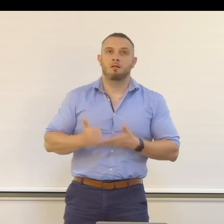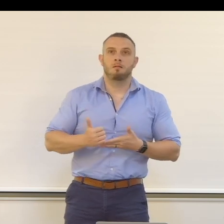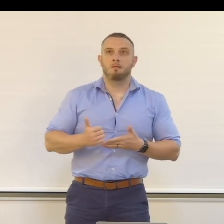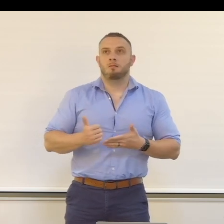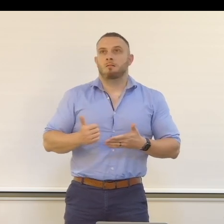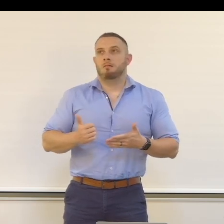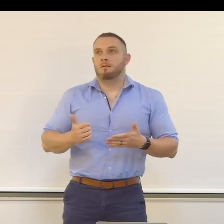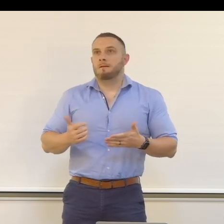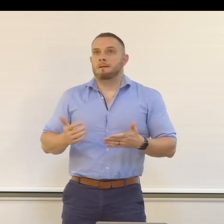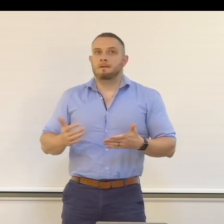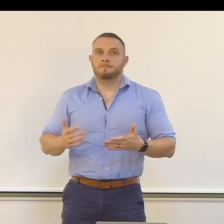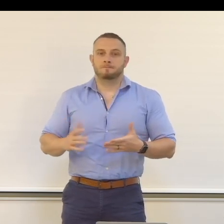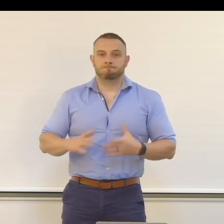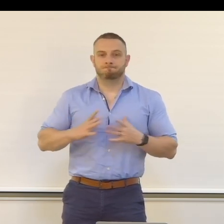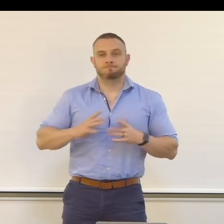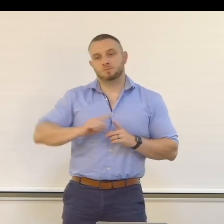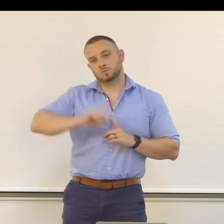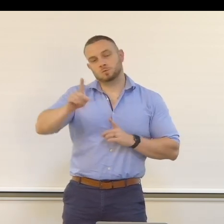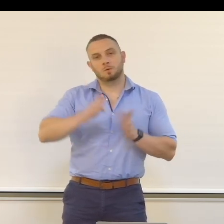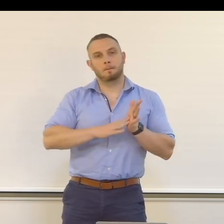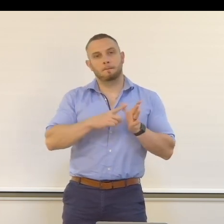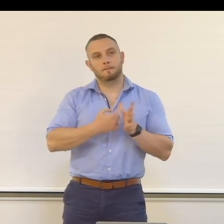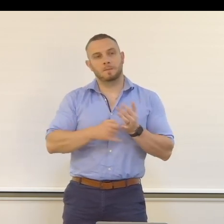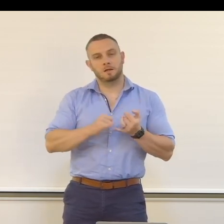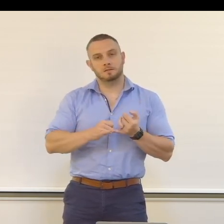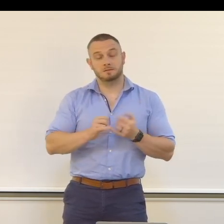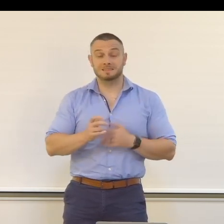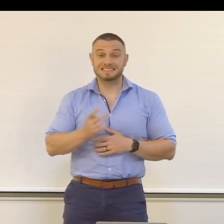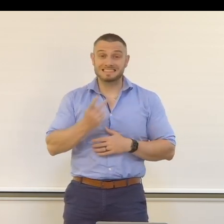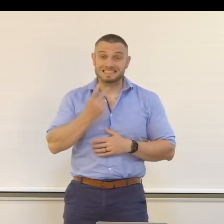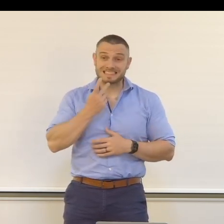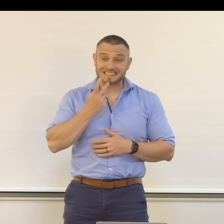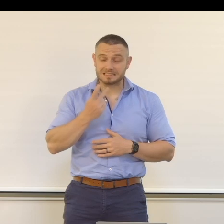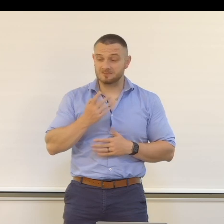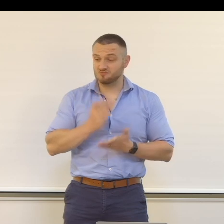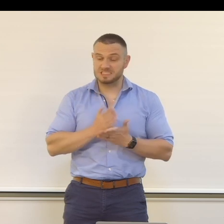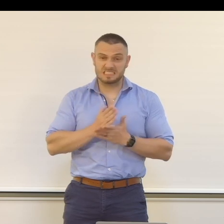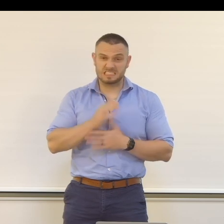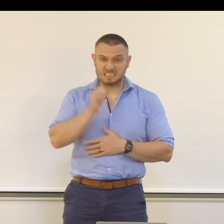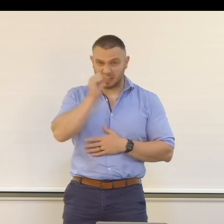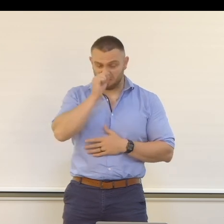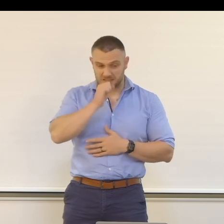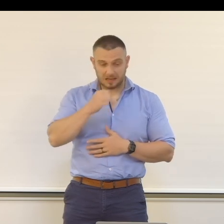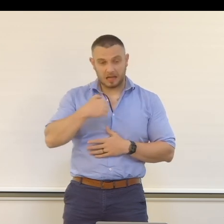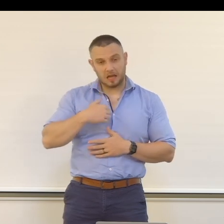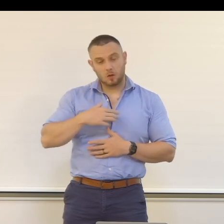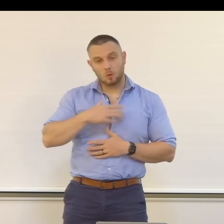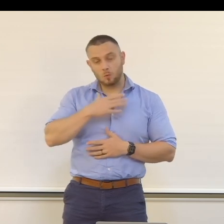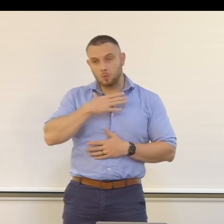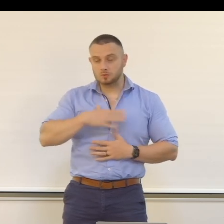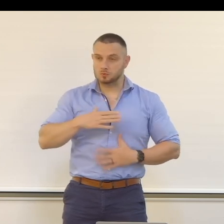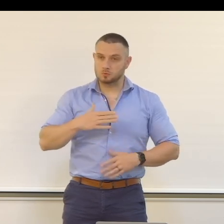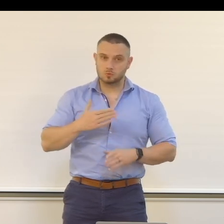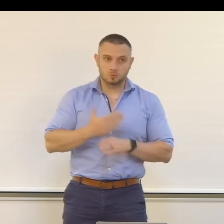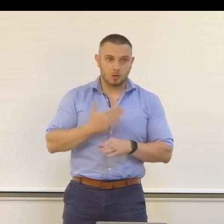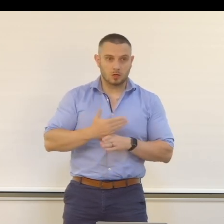pave the way going to Mars. The second is much more selfish. I thought I would love to work in